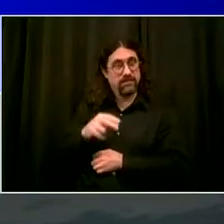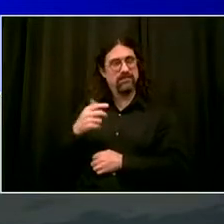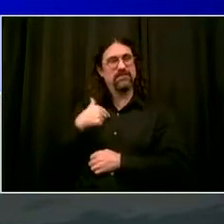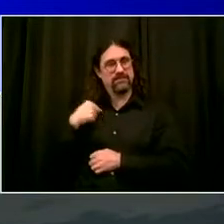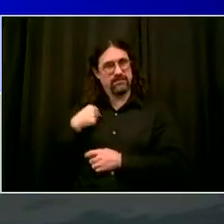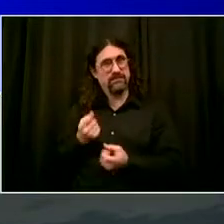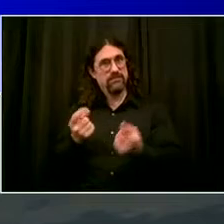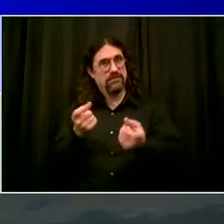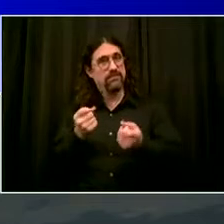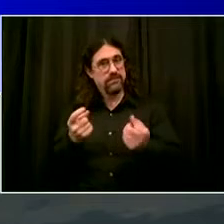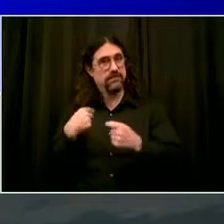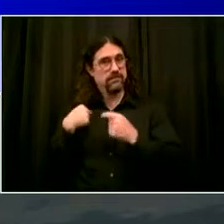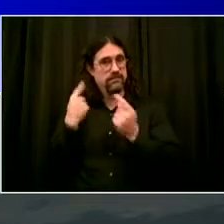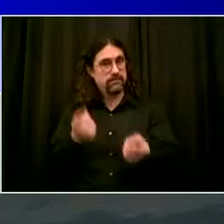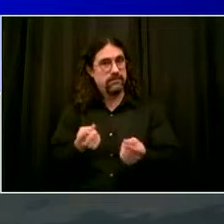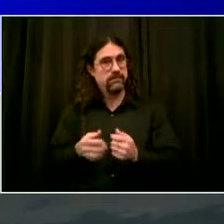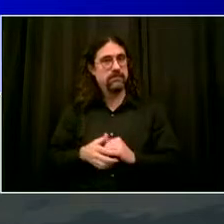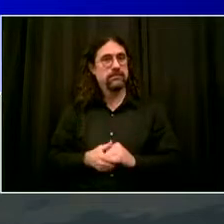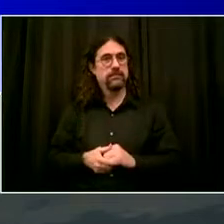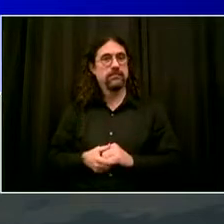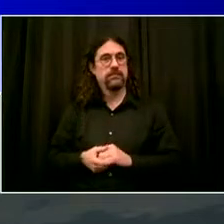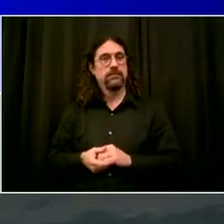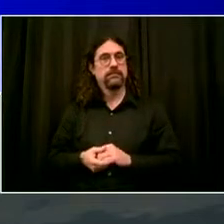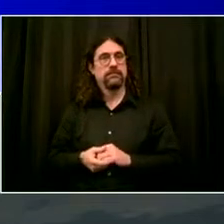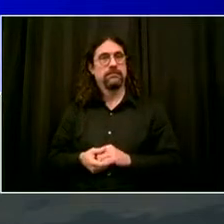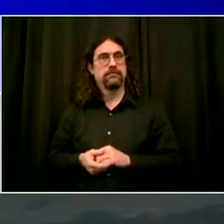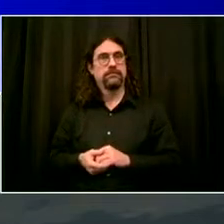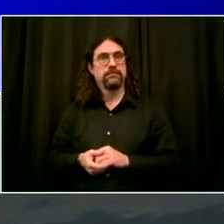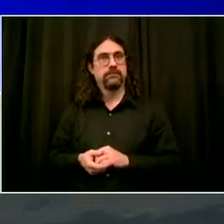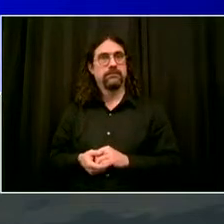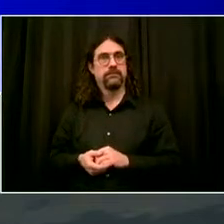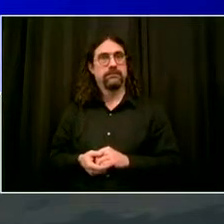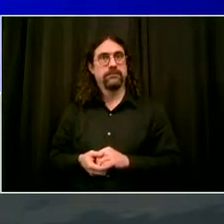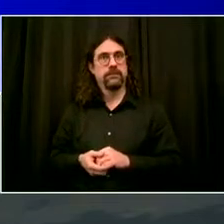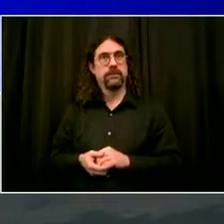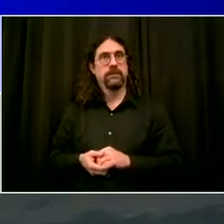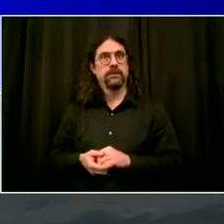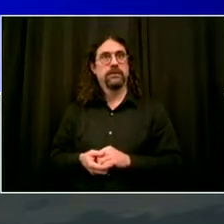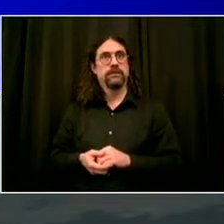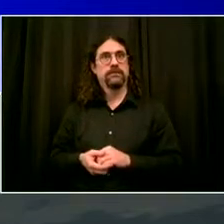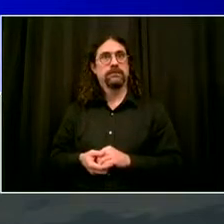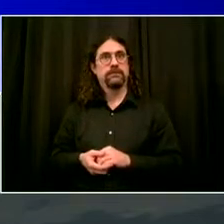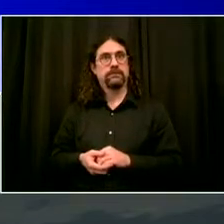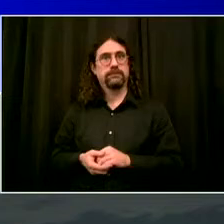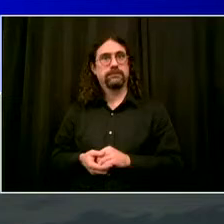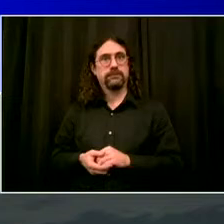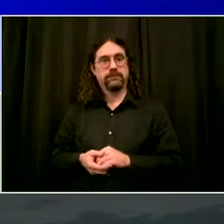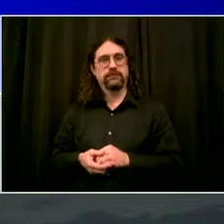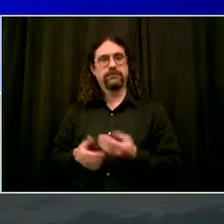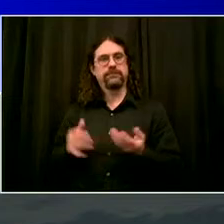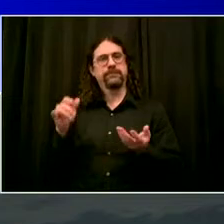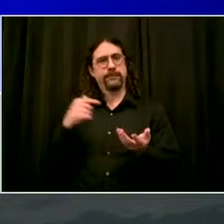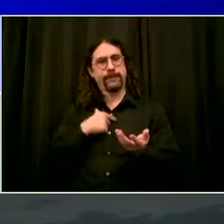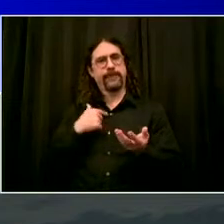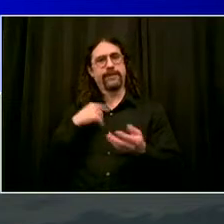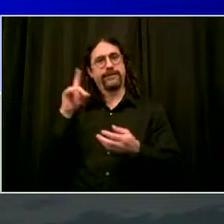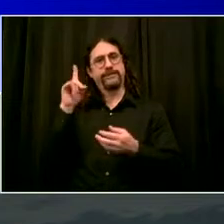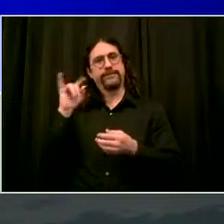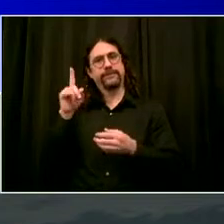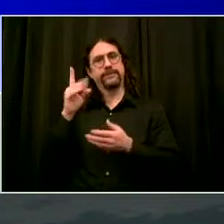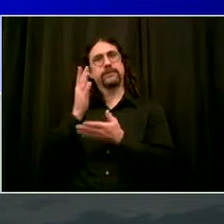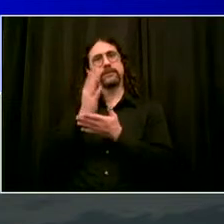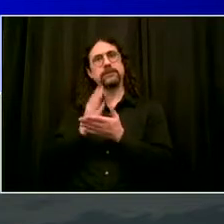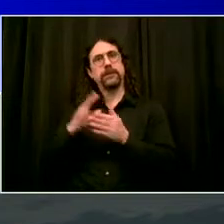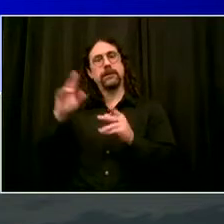moved for uh City officials senior officials management uh everyone was asked to sacrifice New